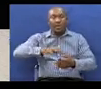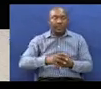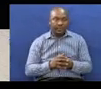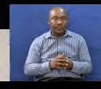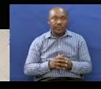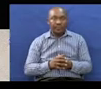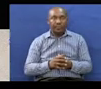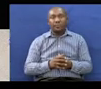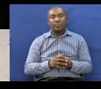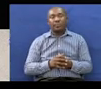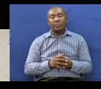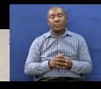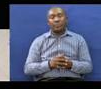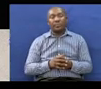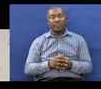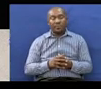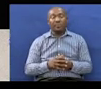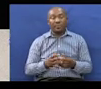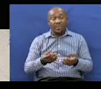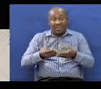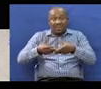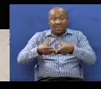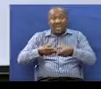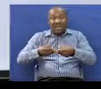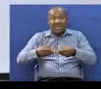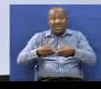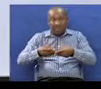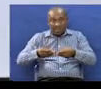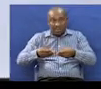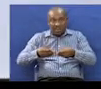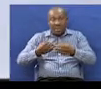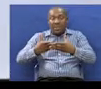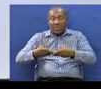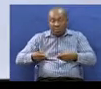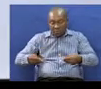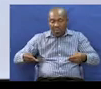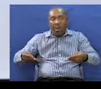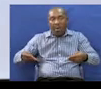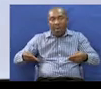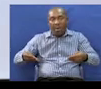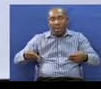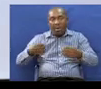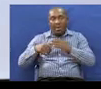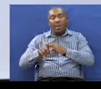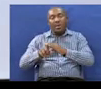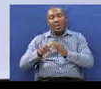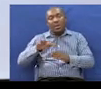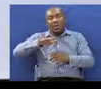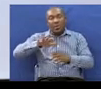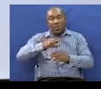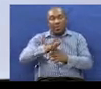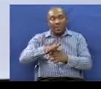slightly soluble in water. Slightly soluble in water. It means it dissolves